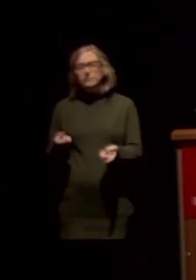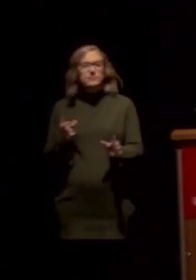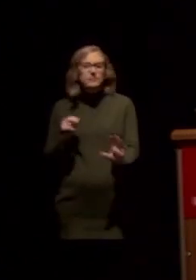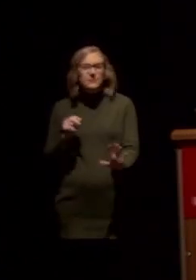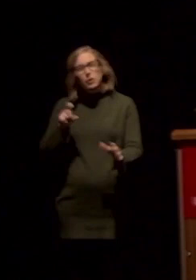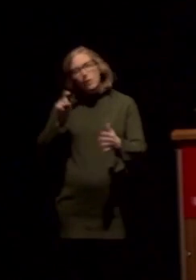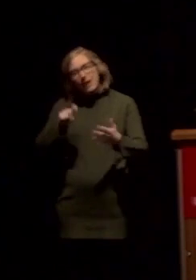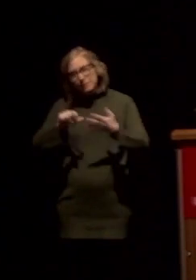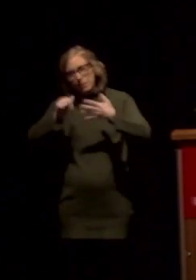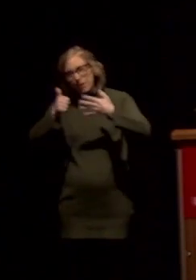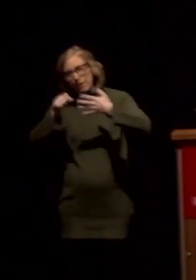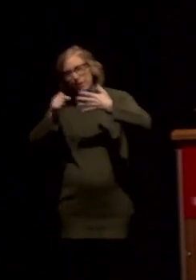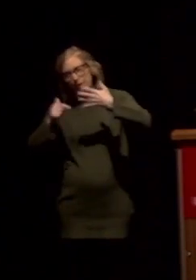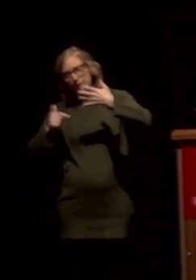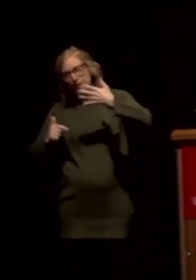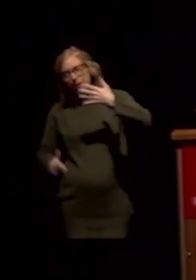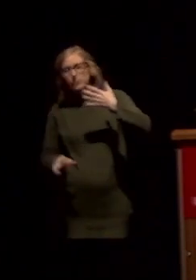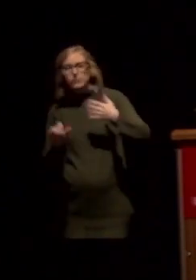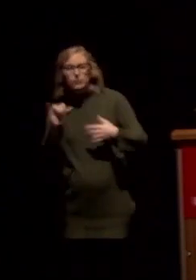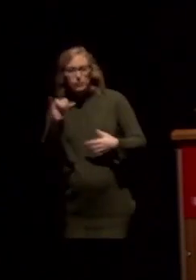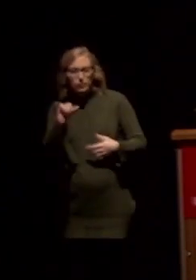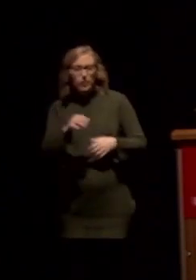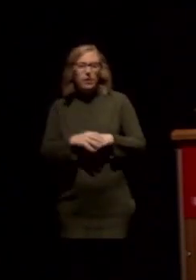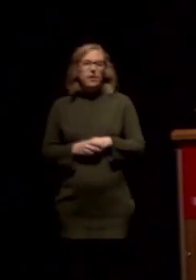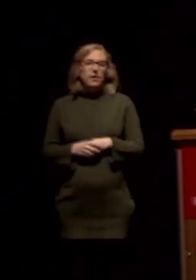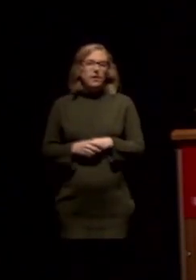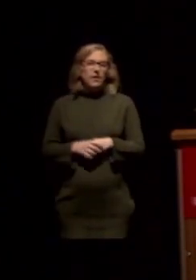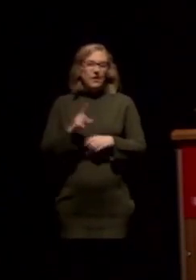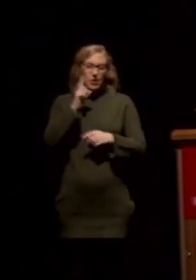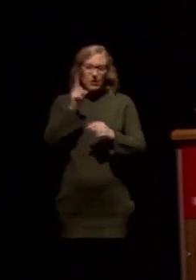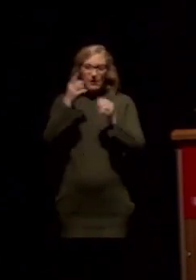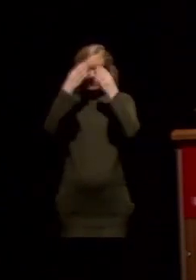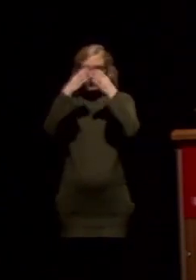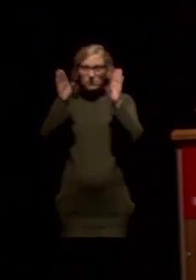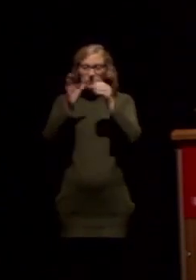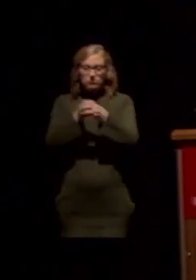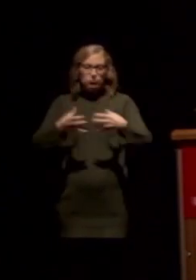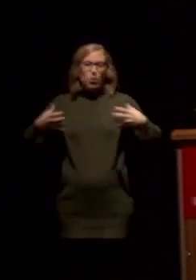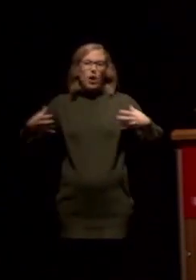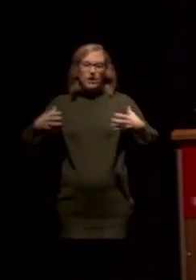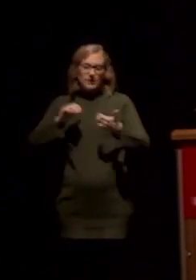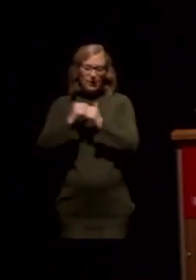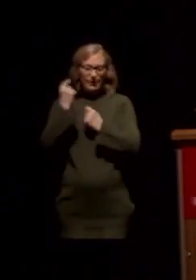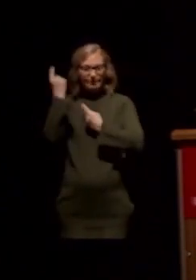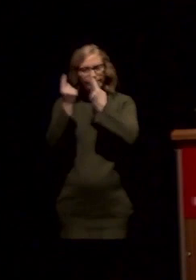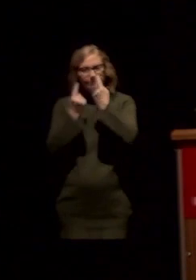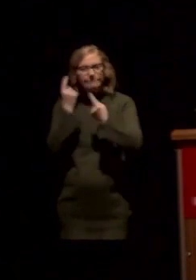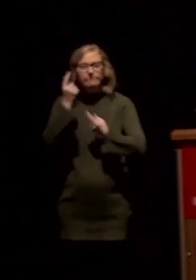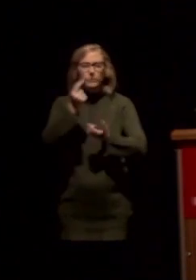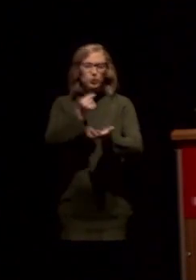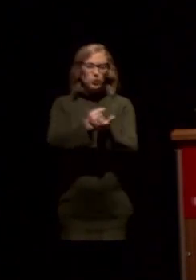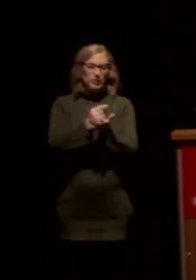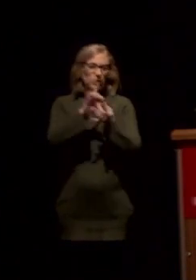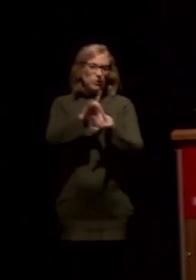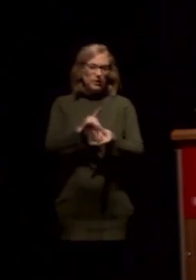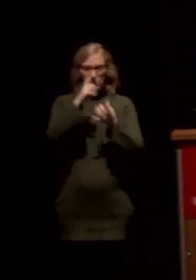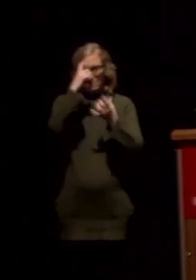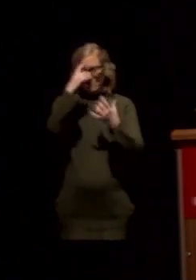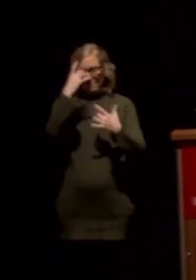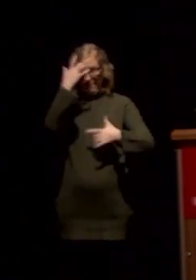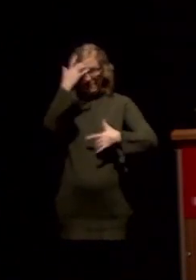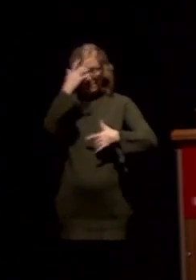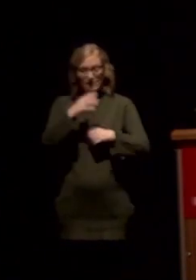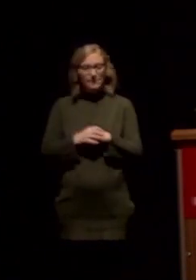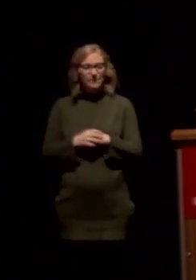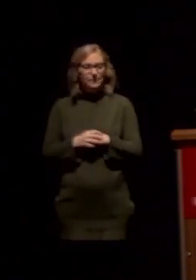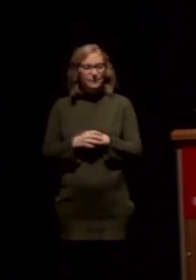other things. And so I think we just have to broaden how we think about treatments for mental illnesses. If you think about some of the